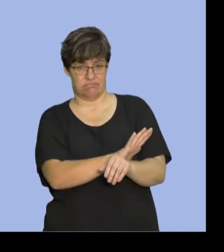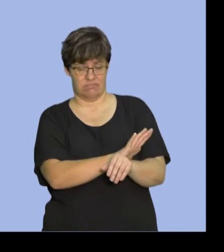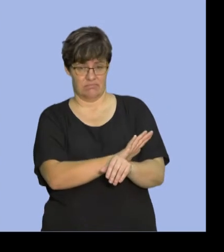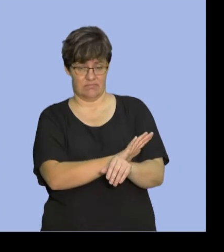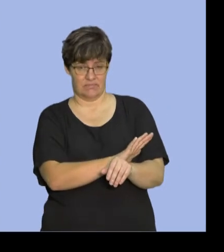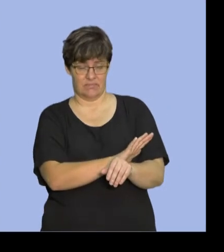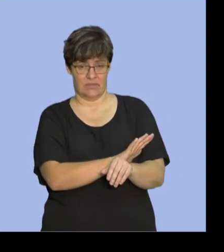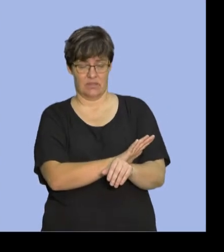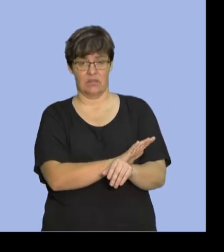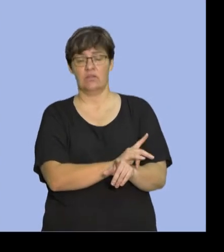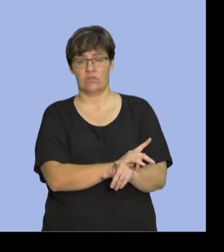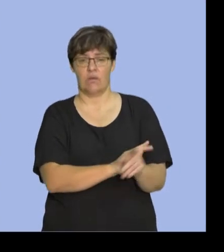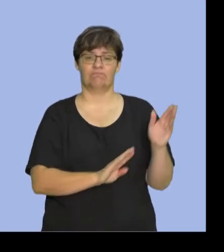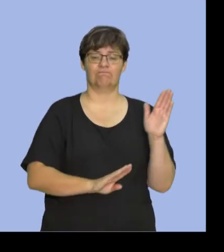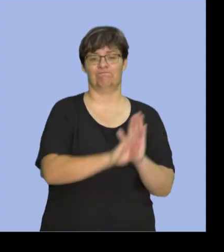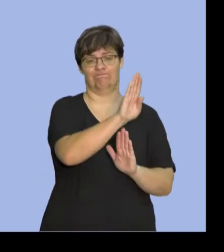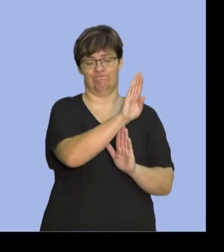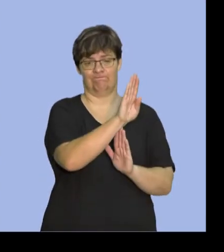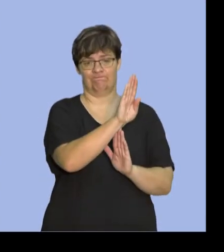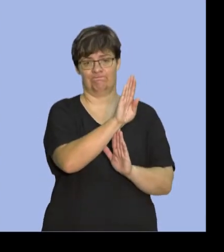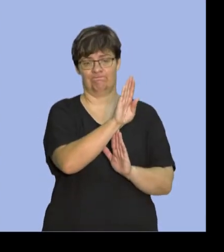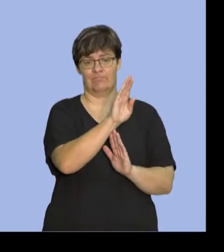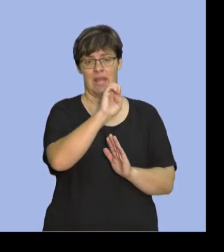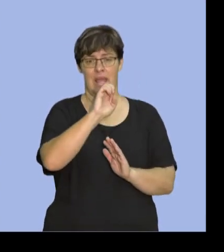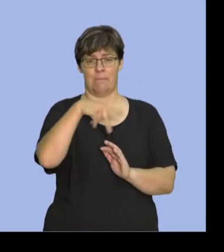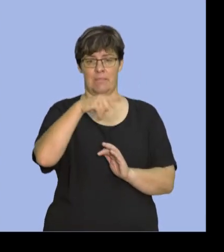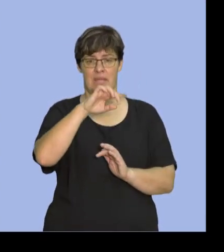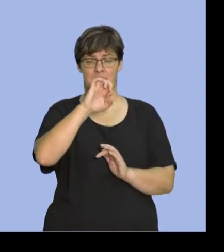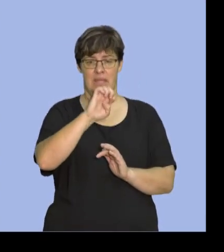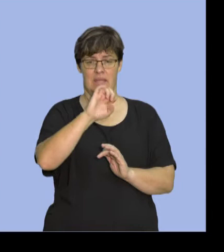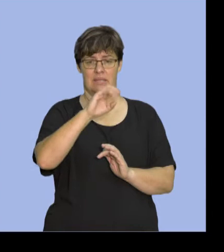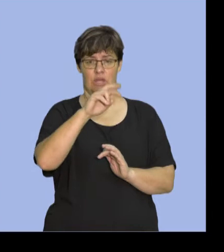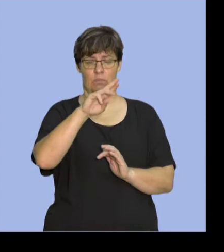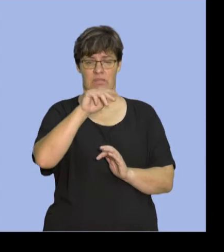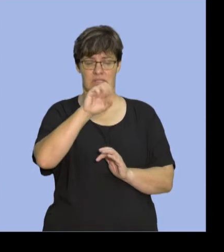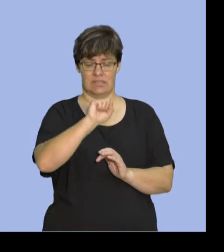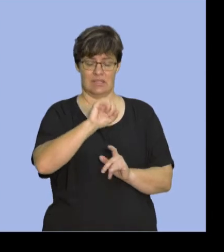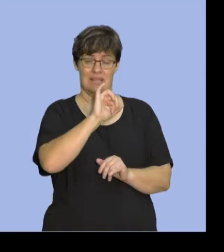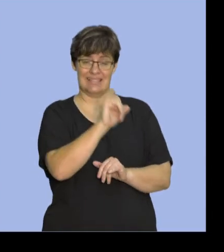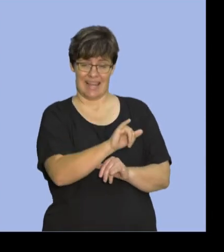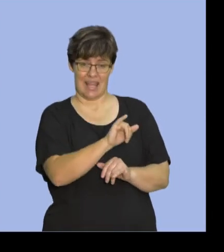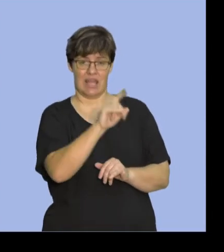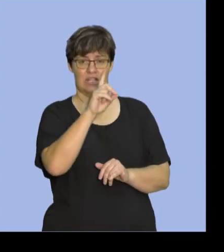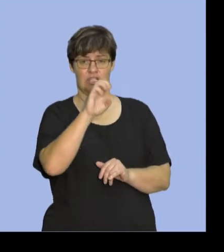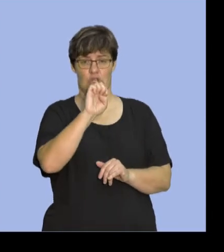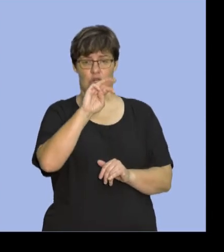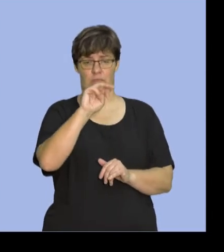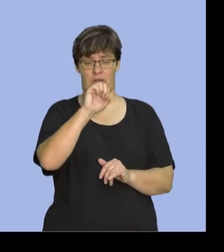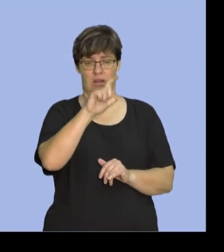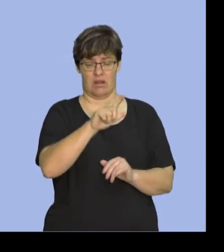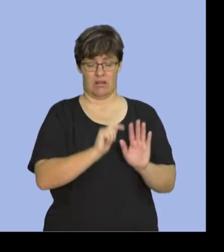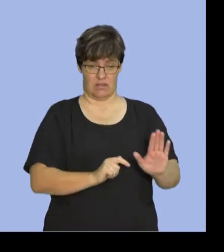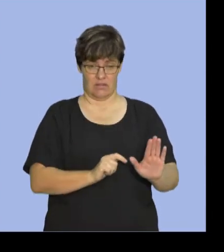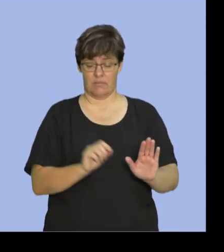actually passes the epidermis and it remains in the dermal layer. However, in